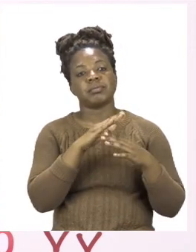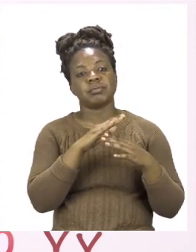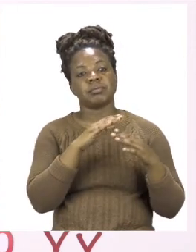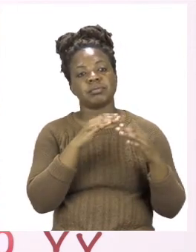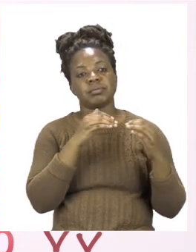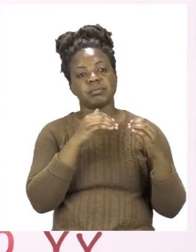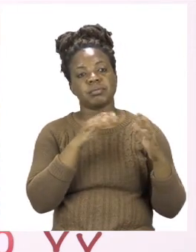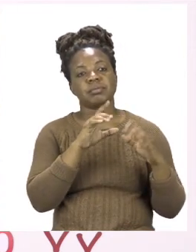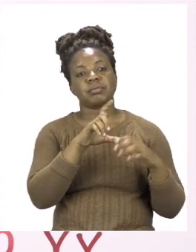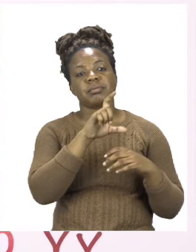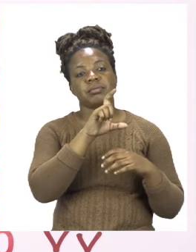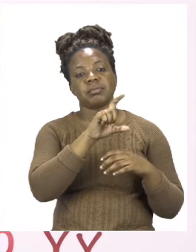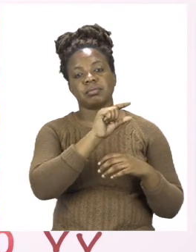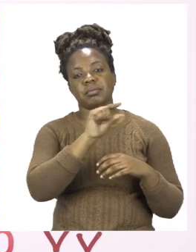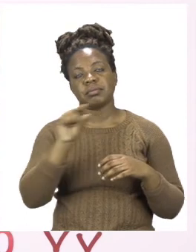Can